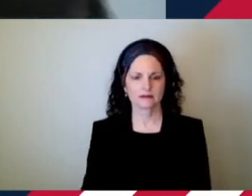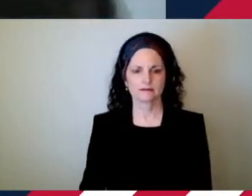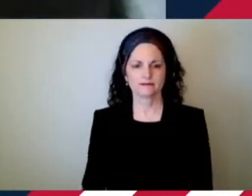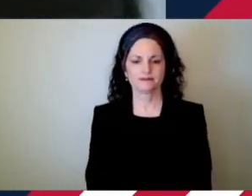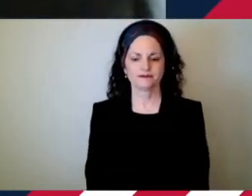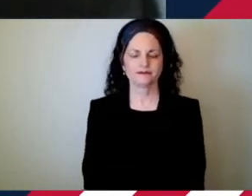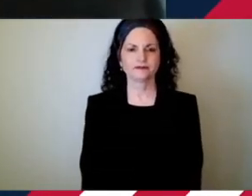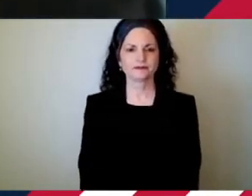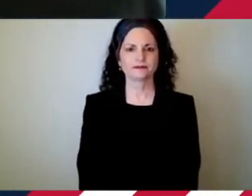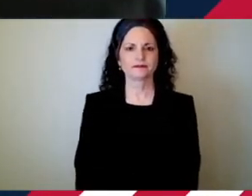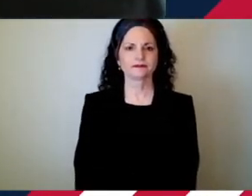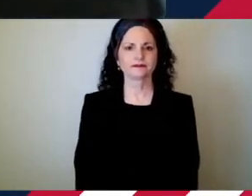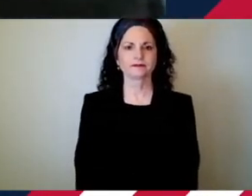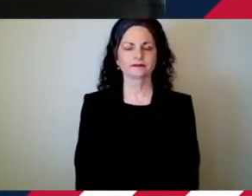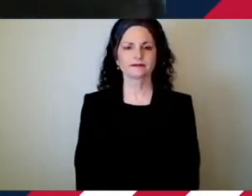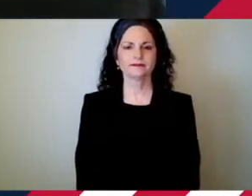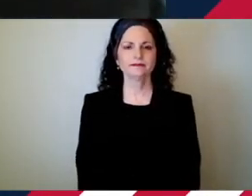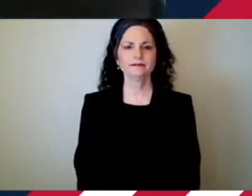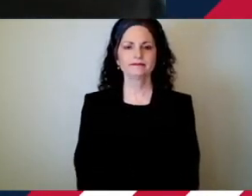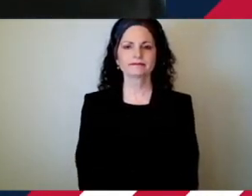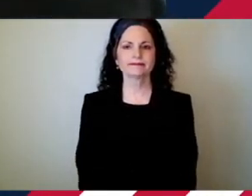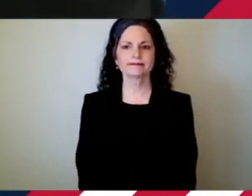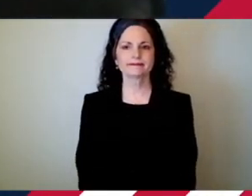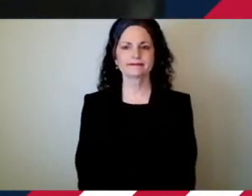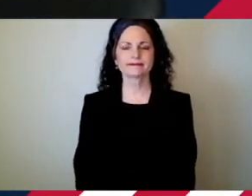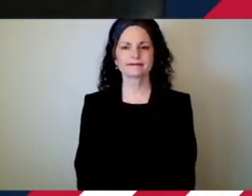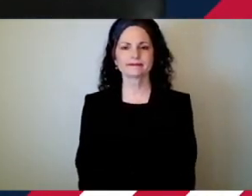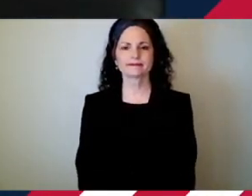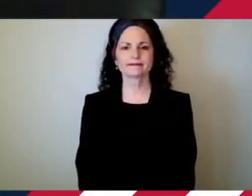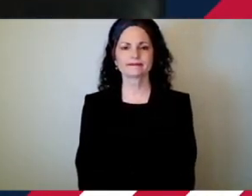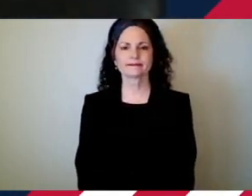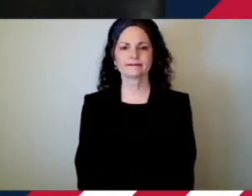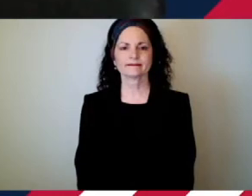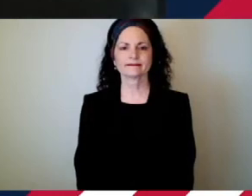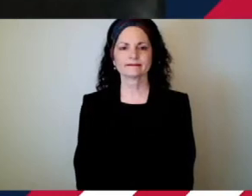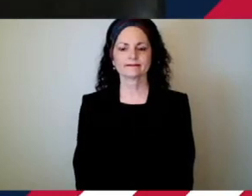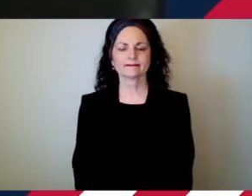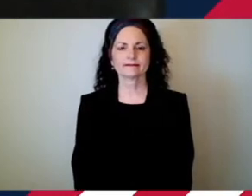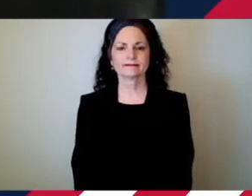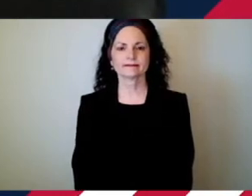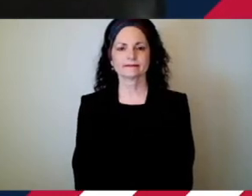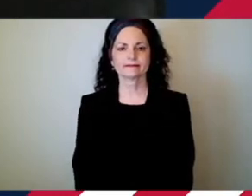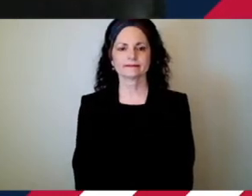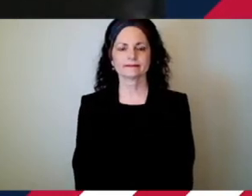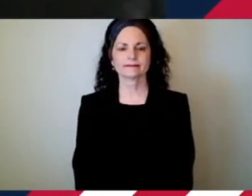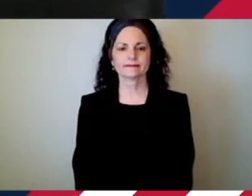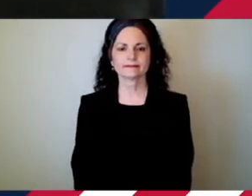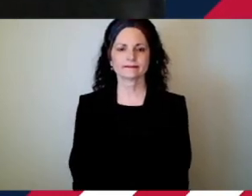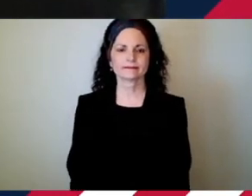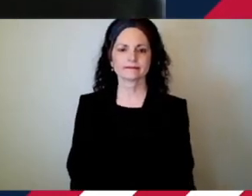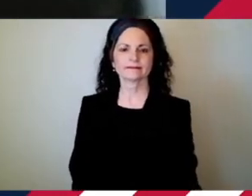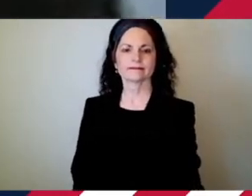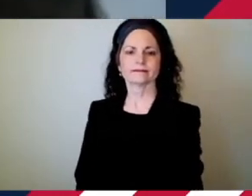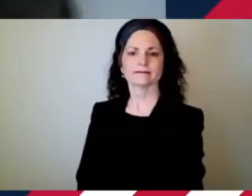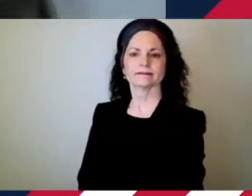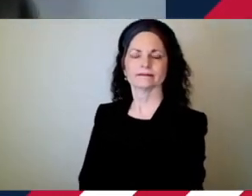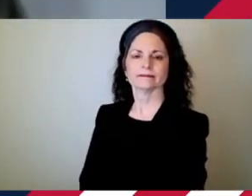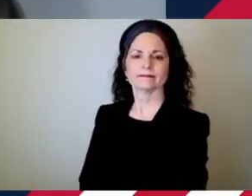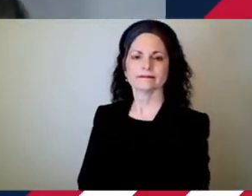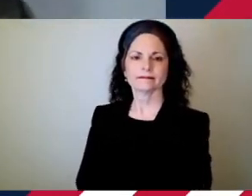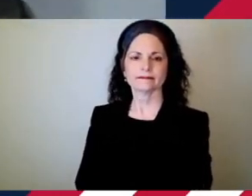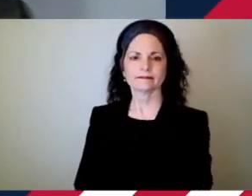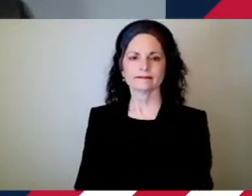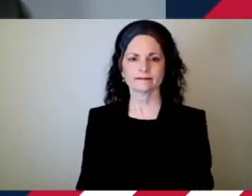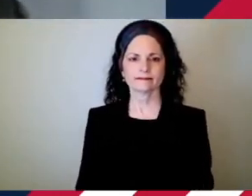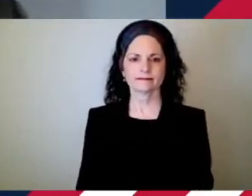I can't see that. You need to switch. All I gotta do is announce the vote. What do you? I've called the